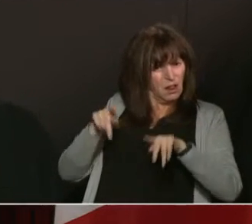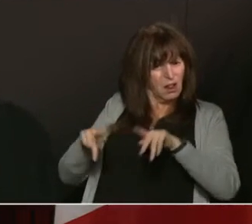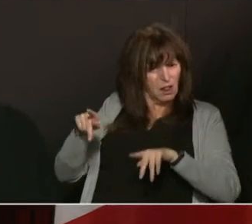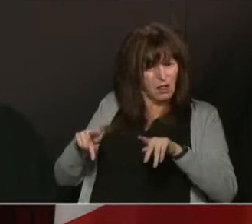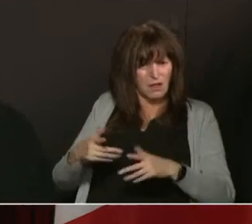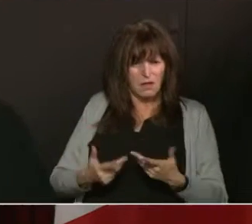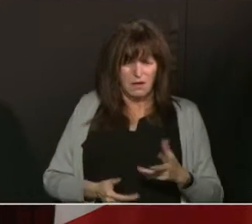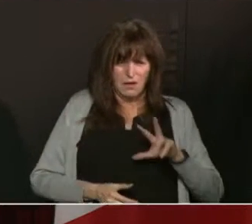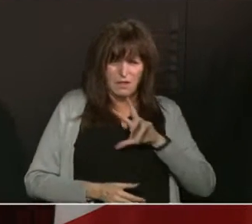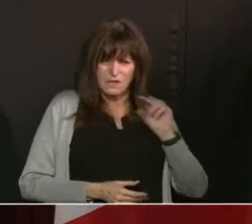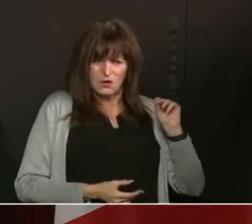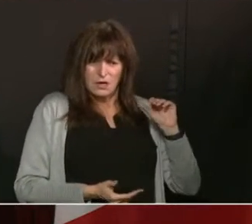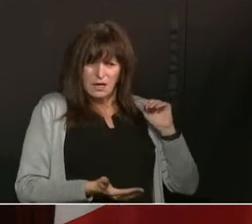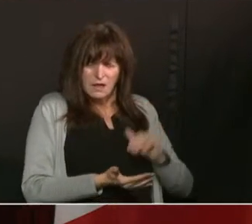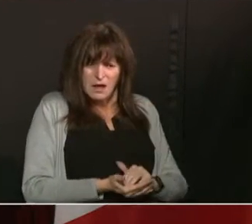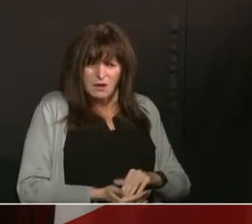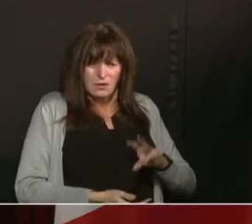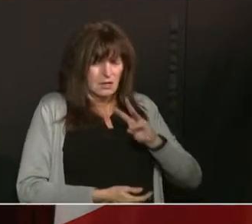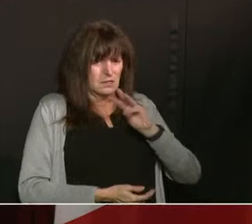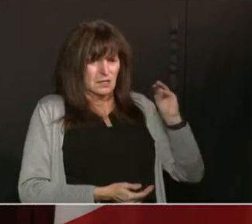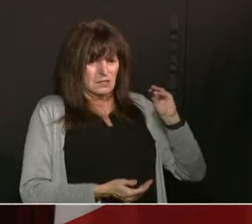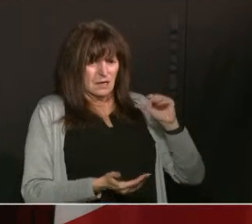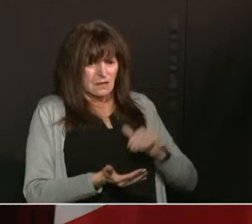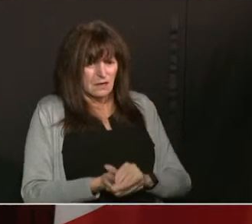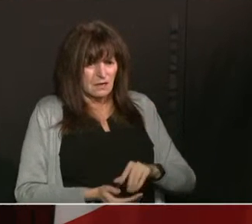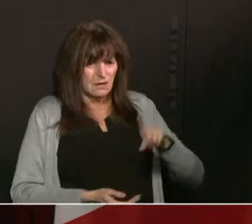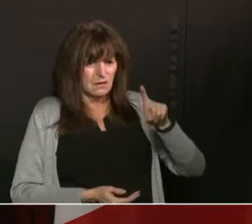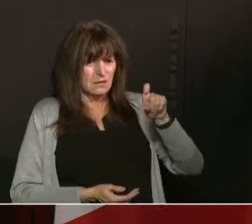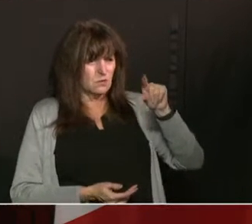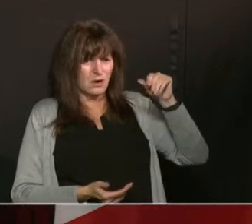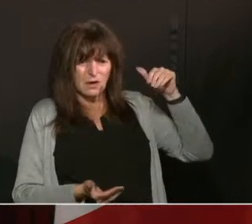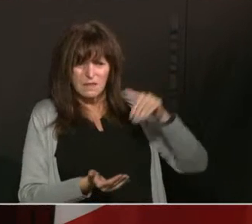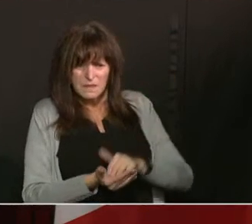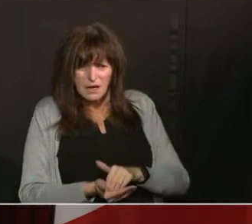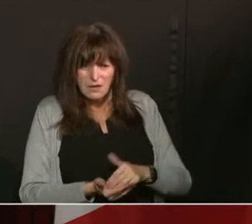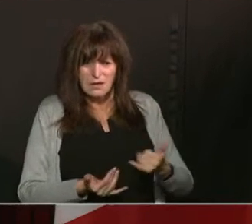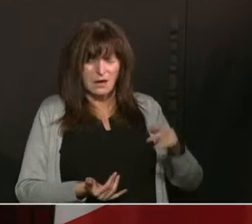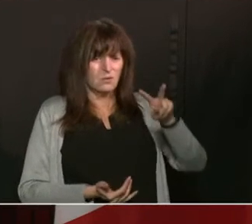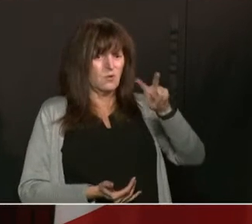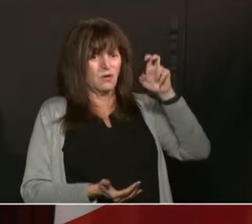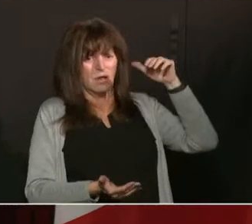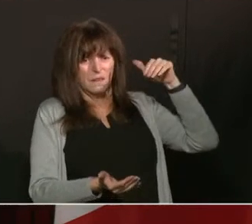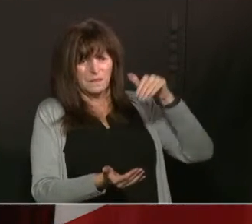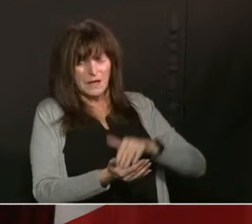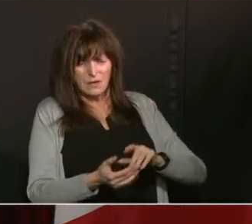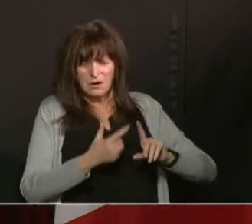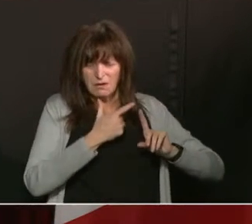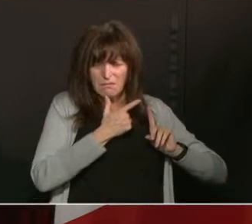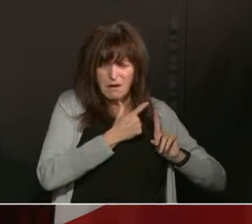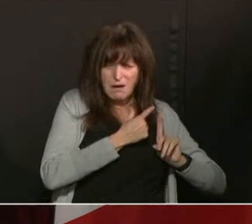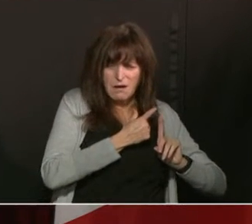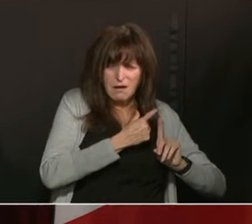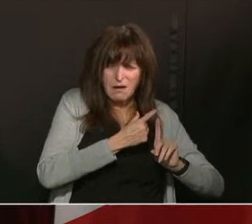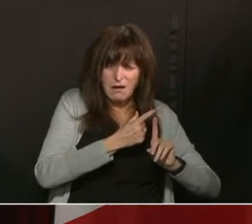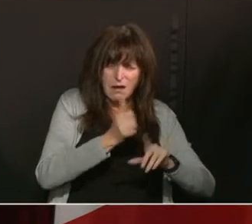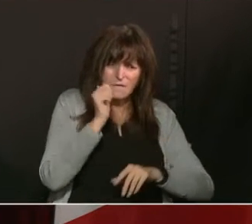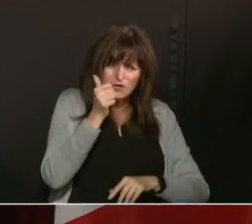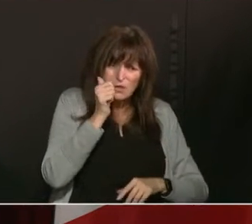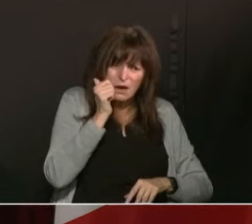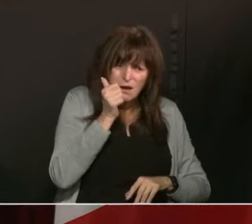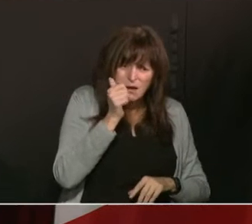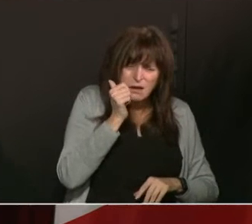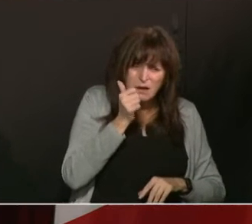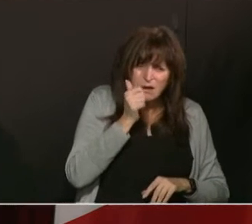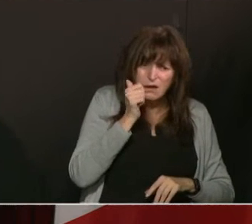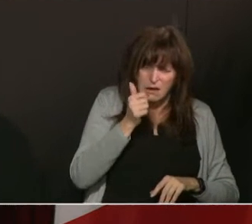to 200,000 doses, and we're aiming for more through all of this hard work. And I can tell you the Premier is very